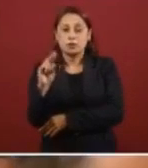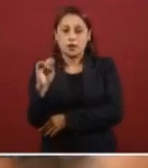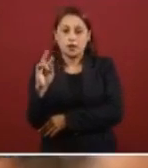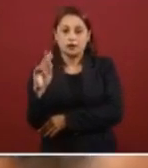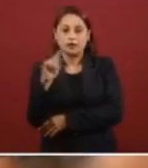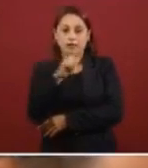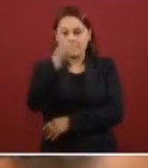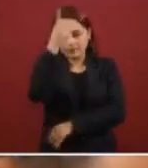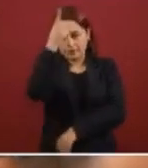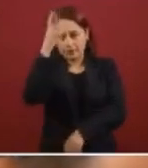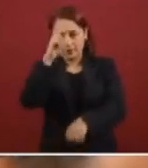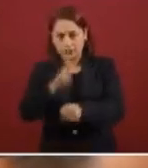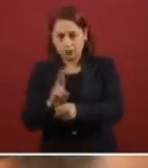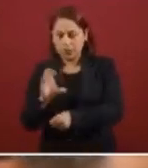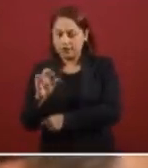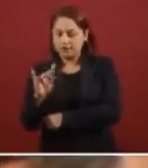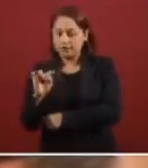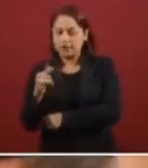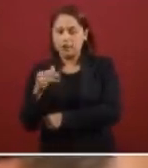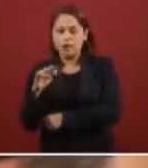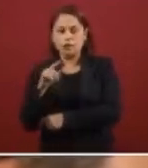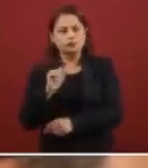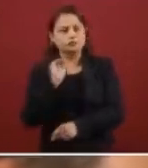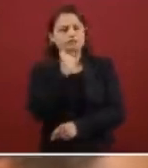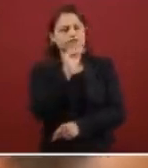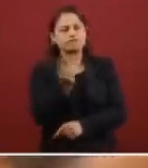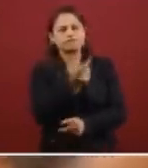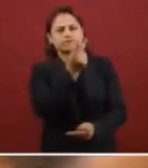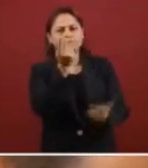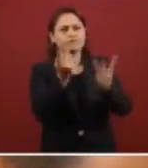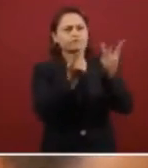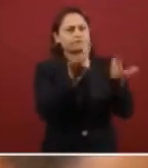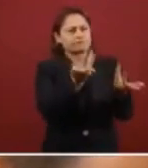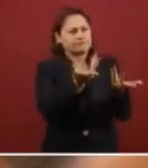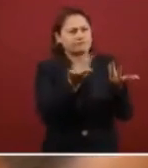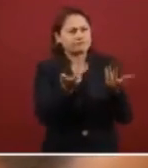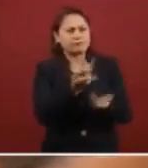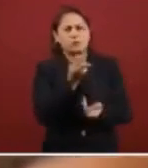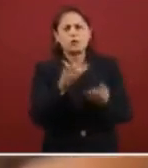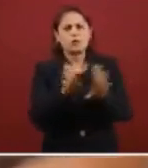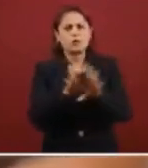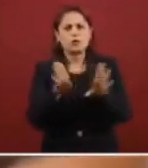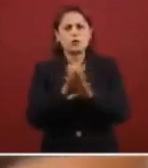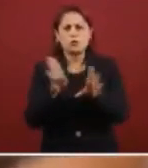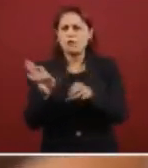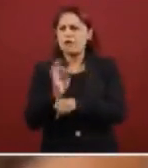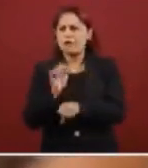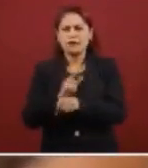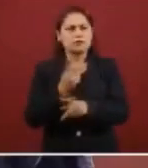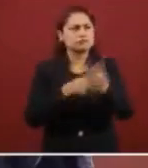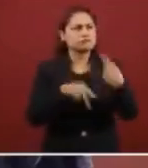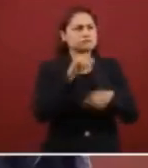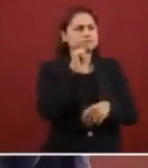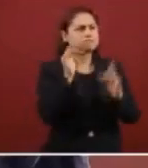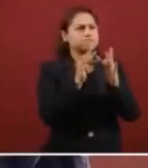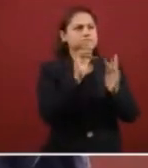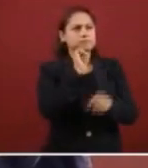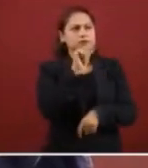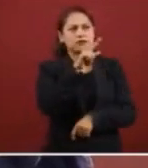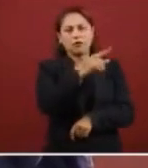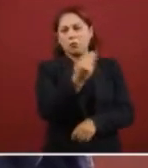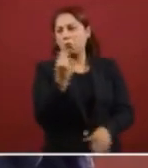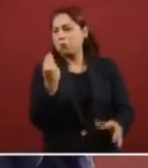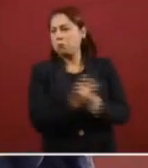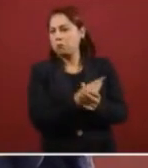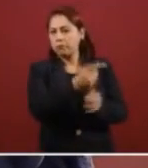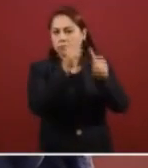social, Cristina Juárez, during, para tener una respuesta de la ausencia y hemos sido ignorados por ella. So we've been ignored by her. ¿Cuándo se presentará